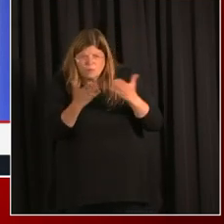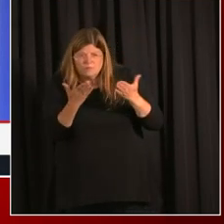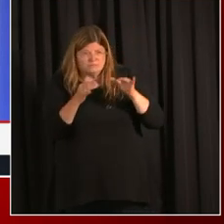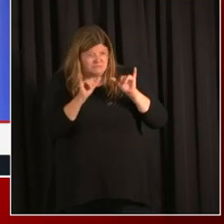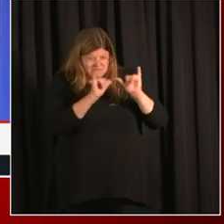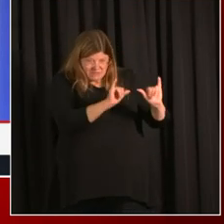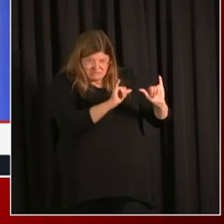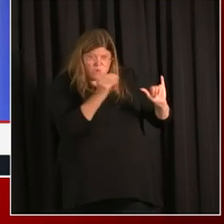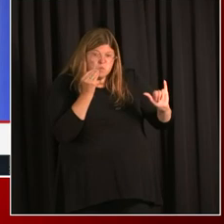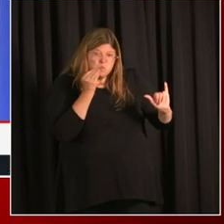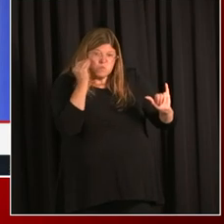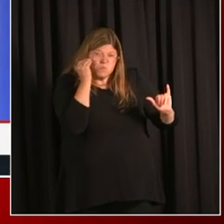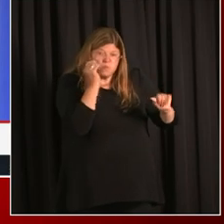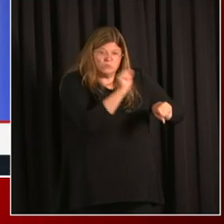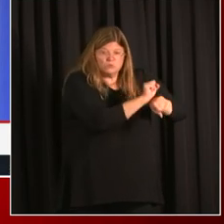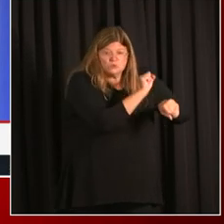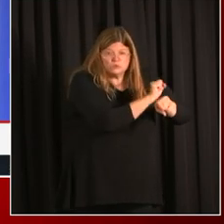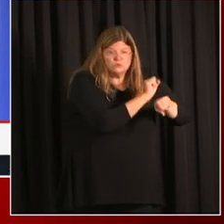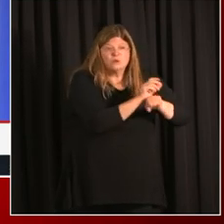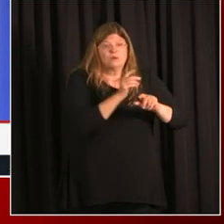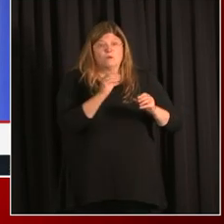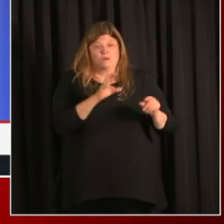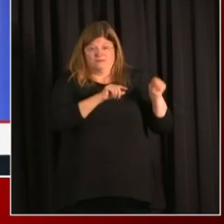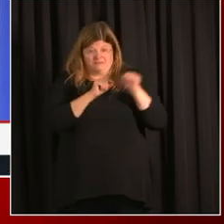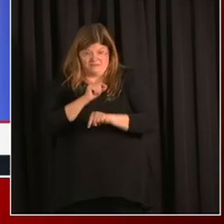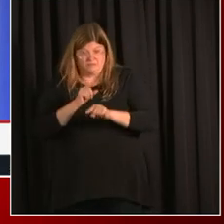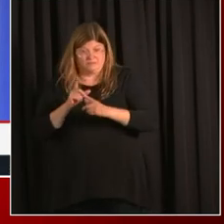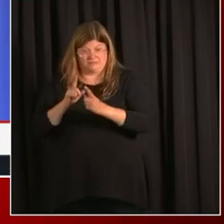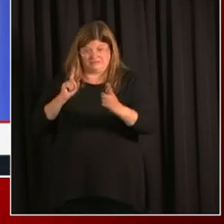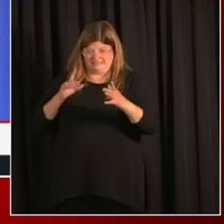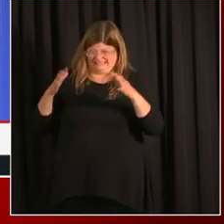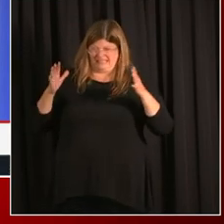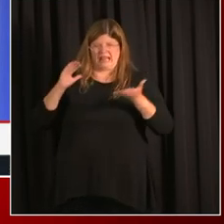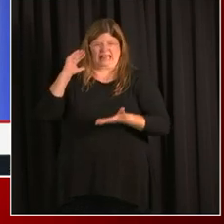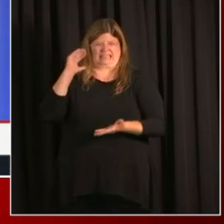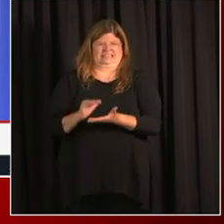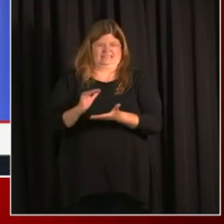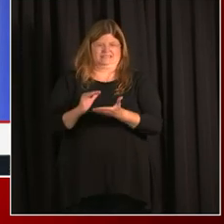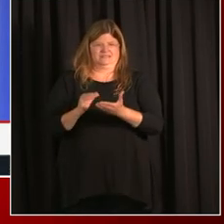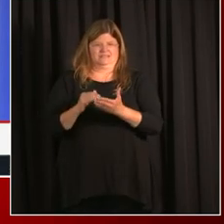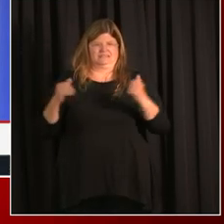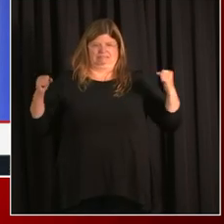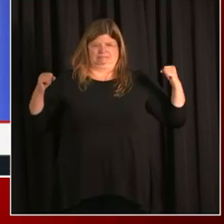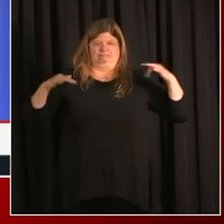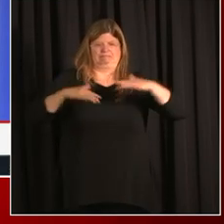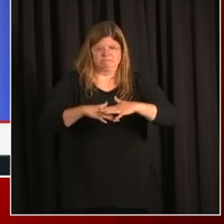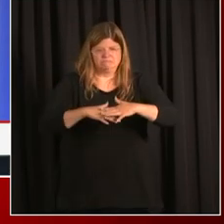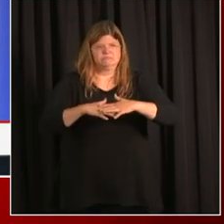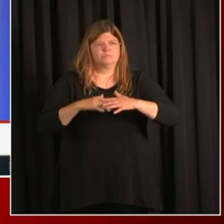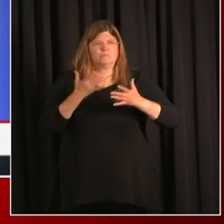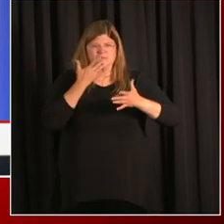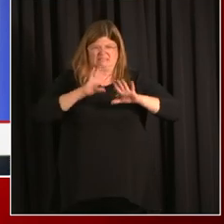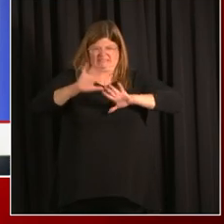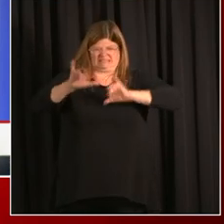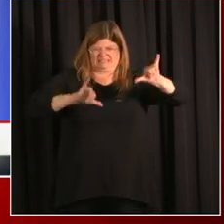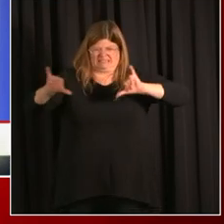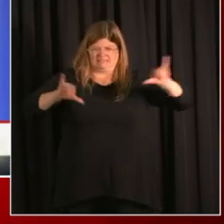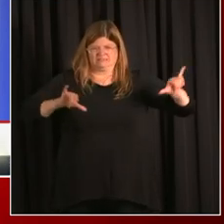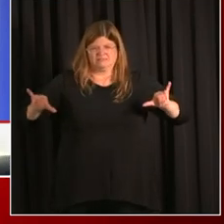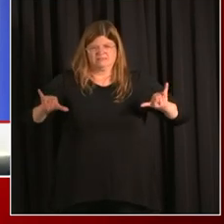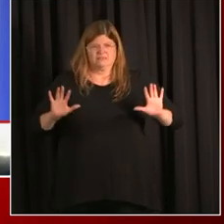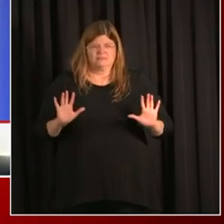to allow for social distancing, decreased congregating in communal spaces, et cetera.